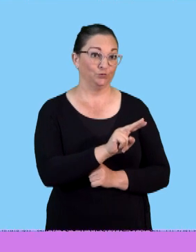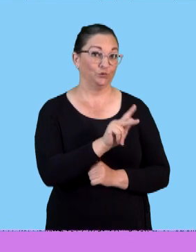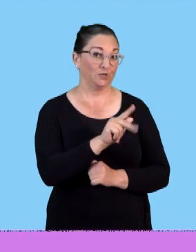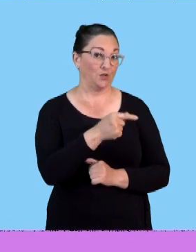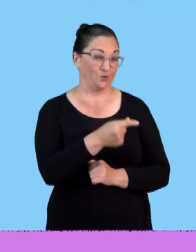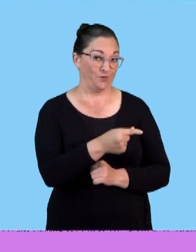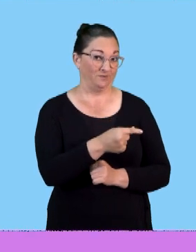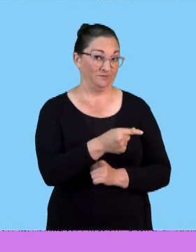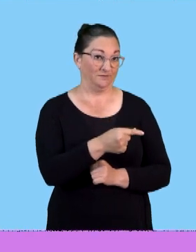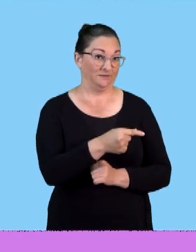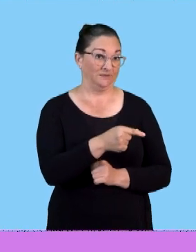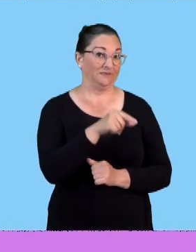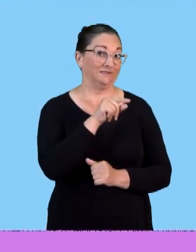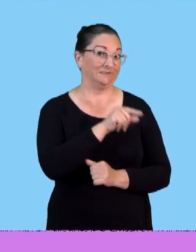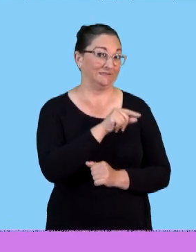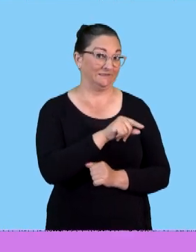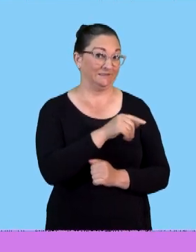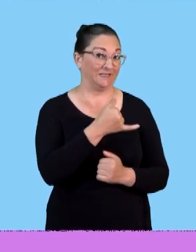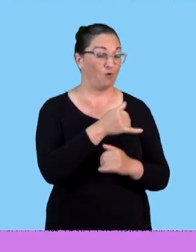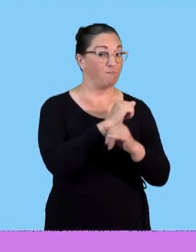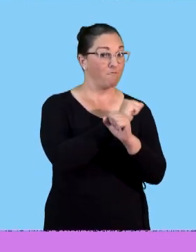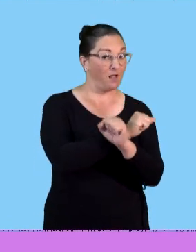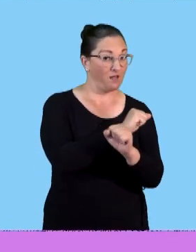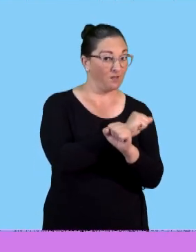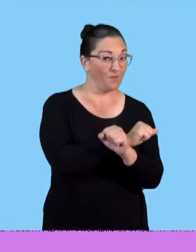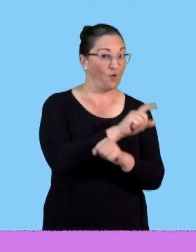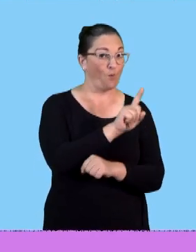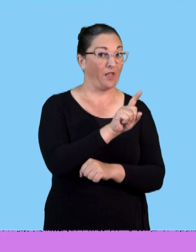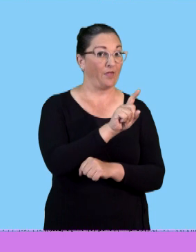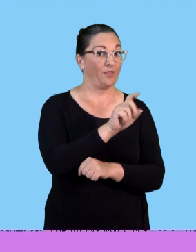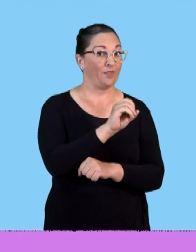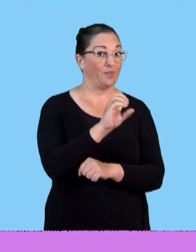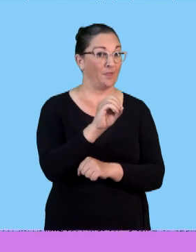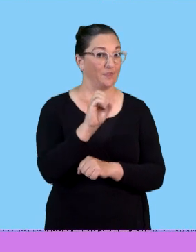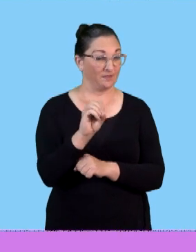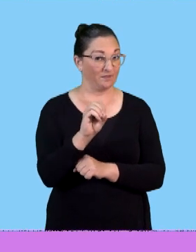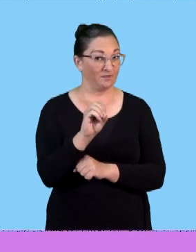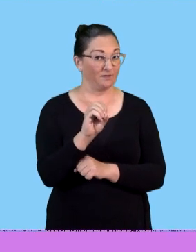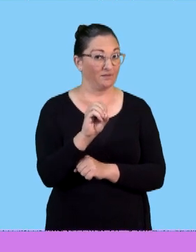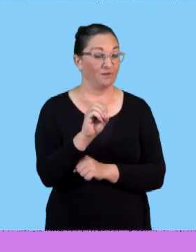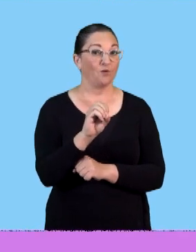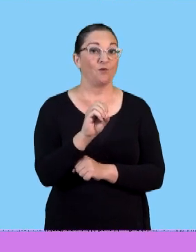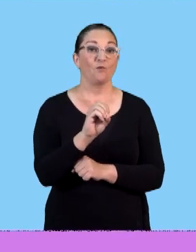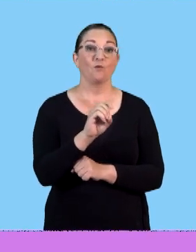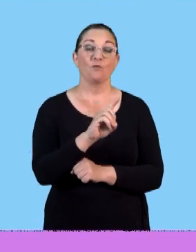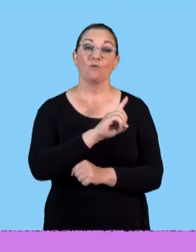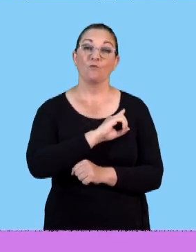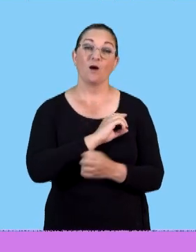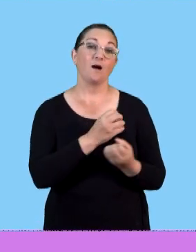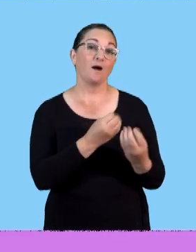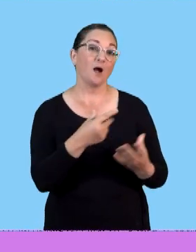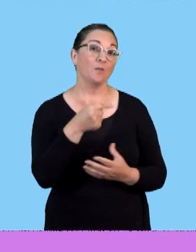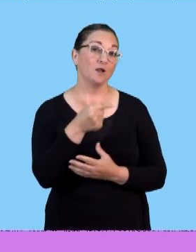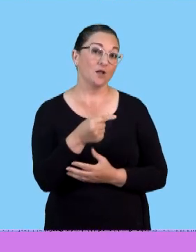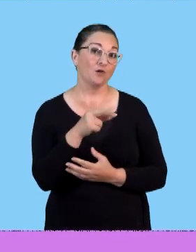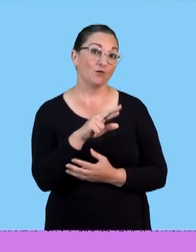4,309,2 kilograms, right? And I'll multiply this by 1,000. Okay, to see how many